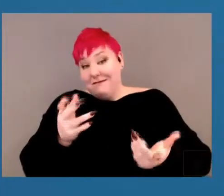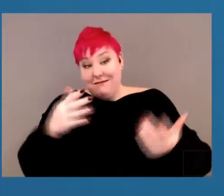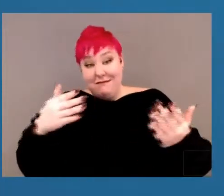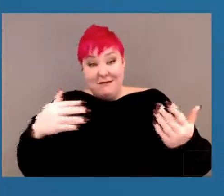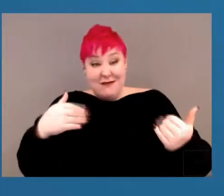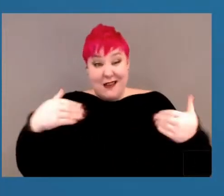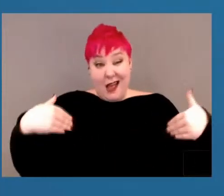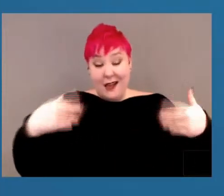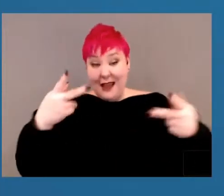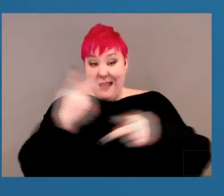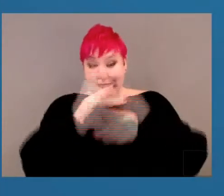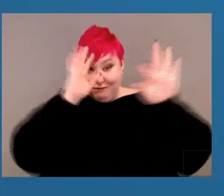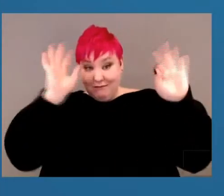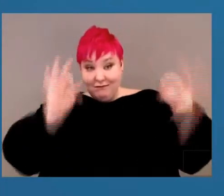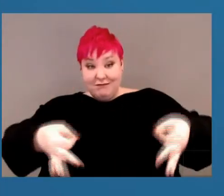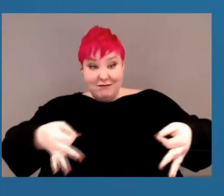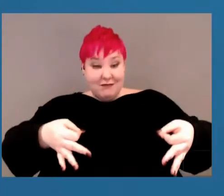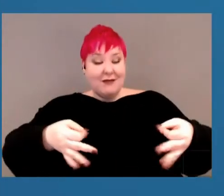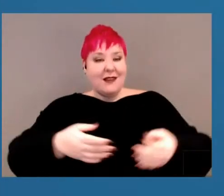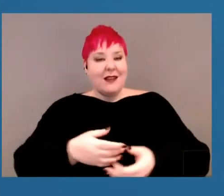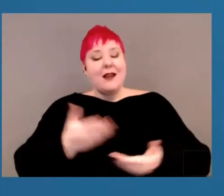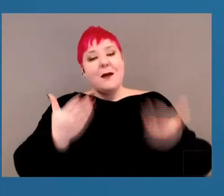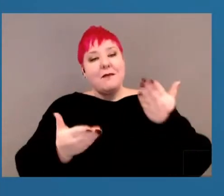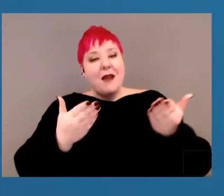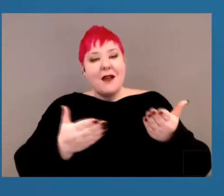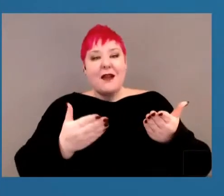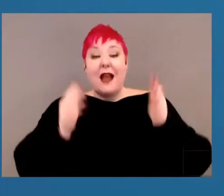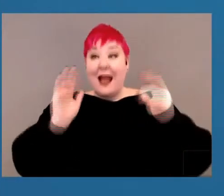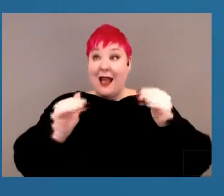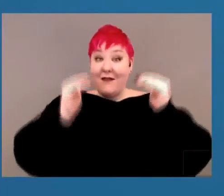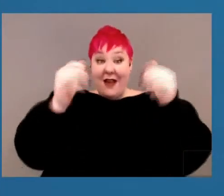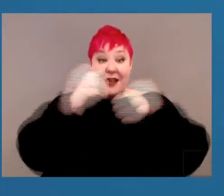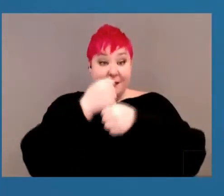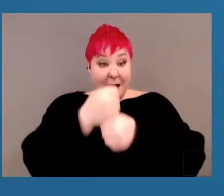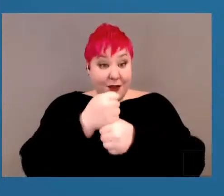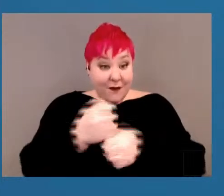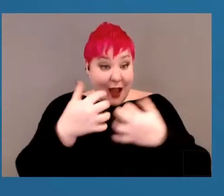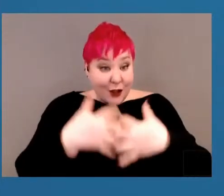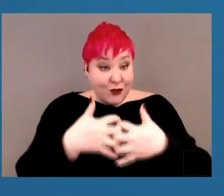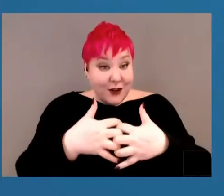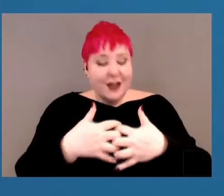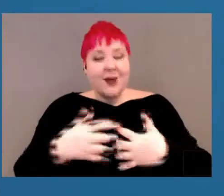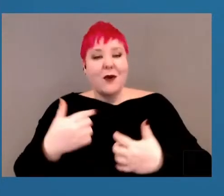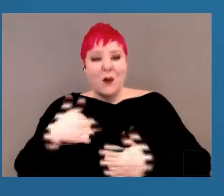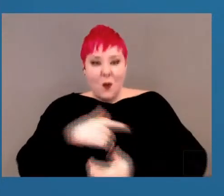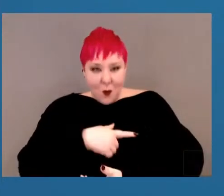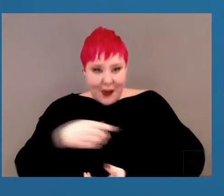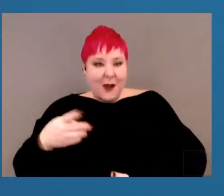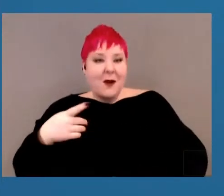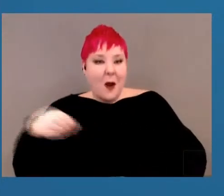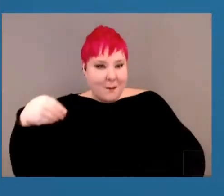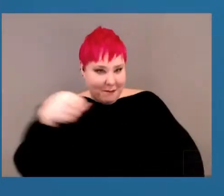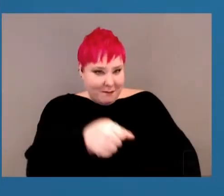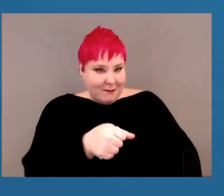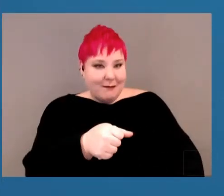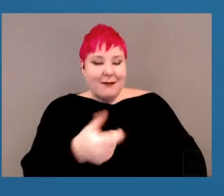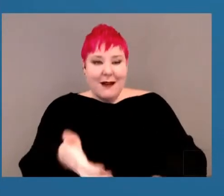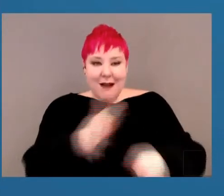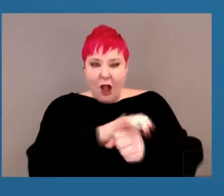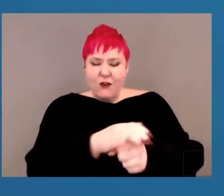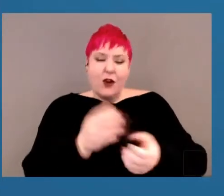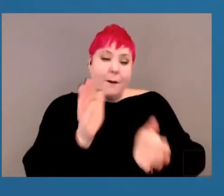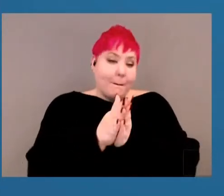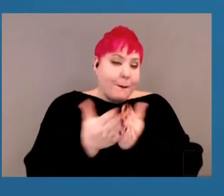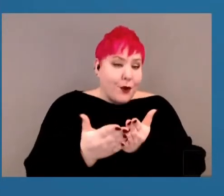If they go into a field like advanced manufacturing, we're picking up the cost of everything. And that's books and everything, all